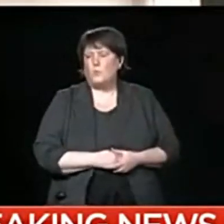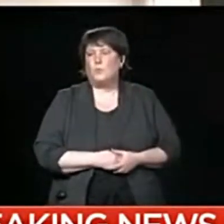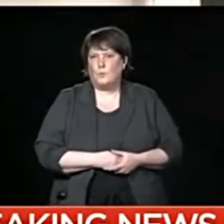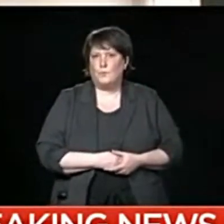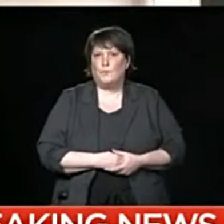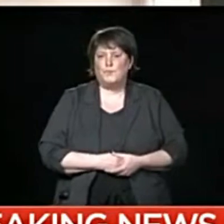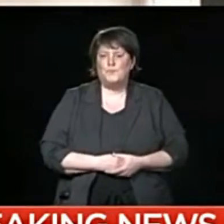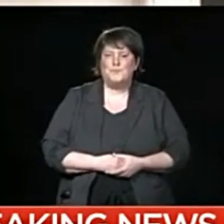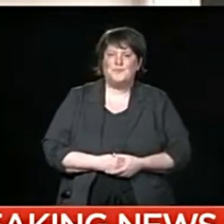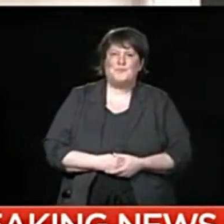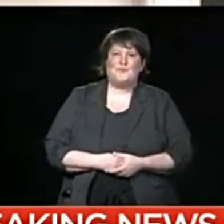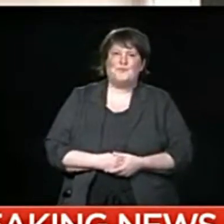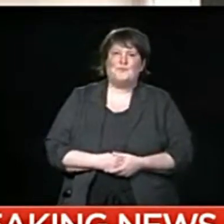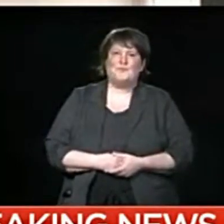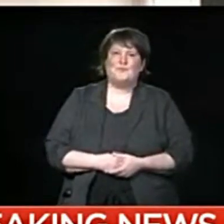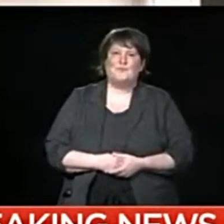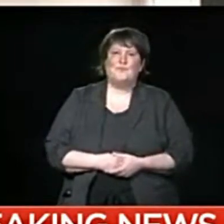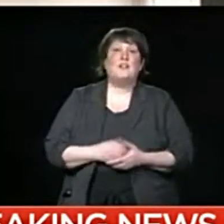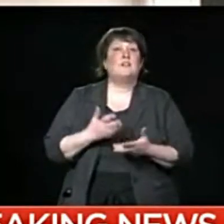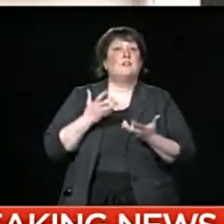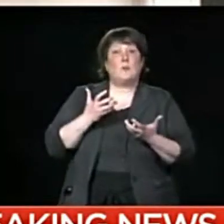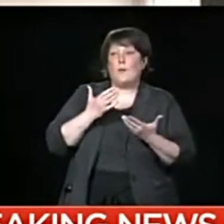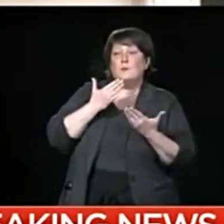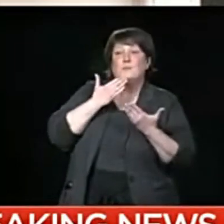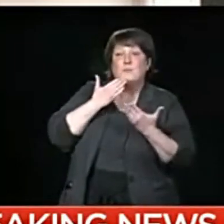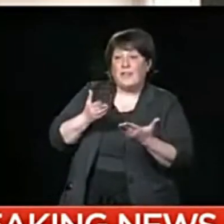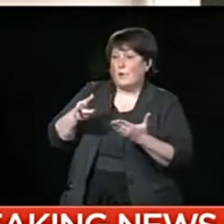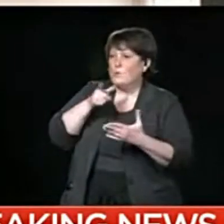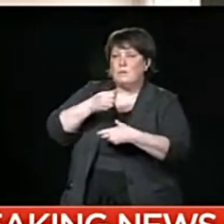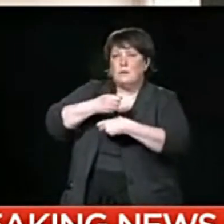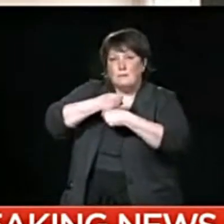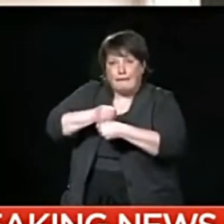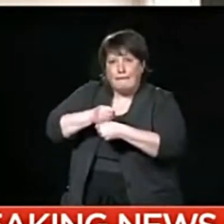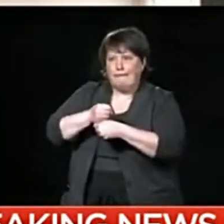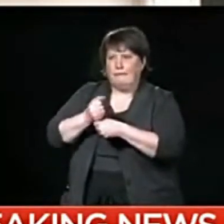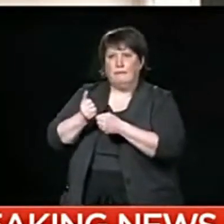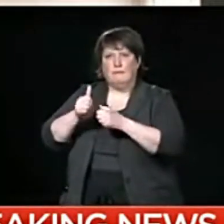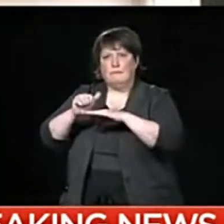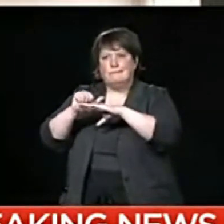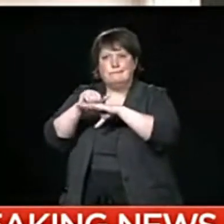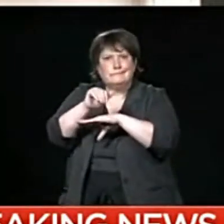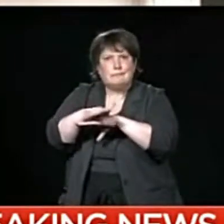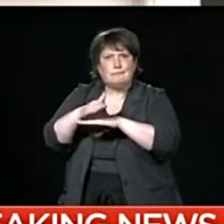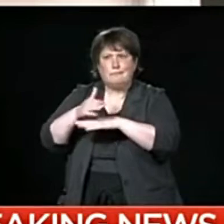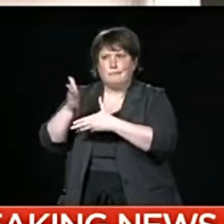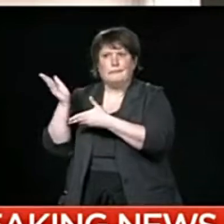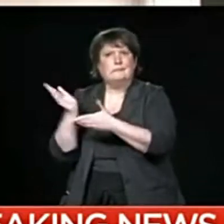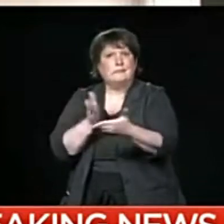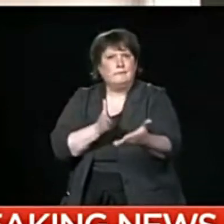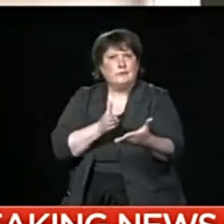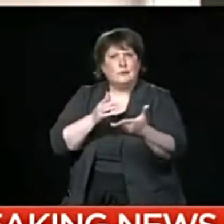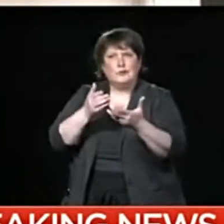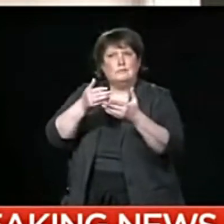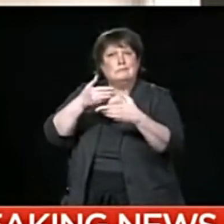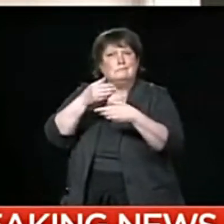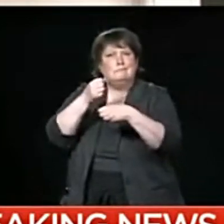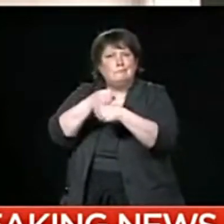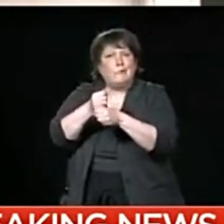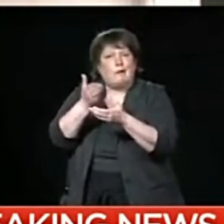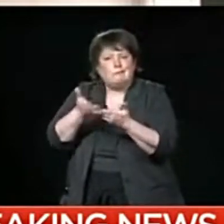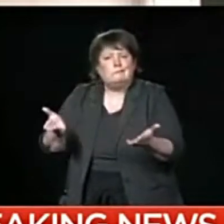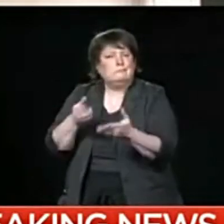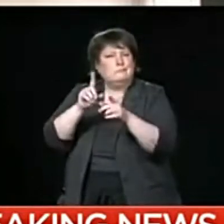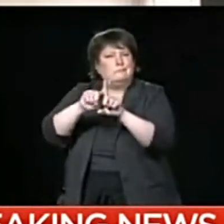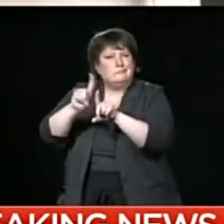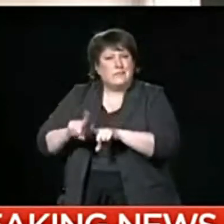in the same vein, to thank everyone who's making, shipping, and delivering these products. People who work on the